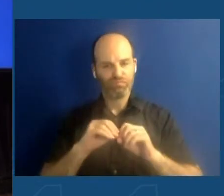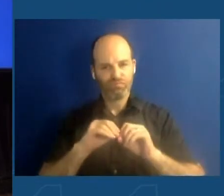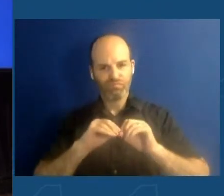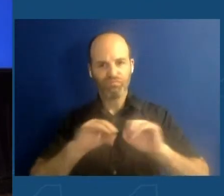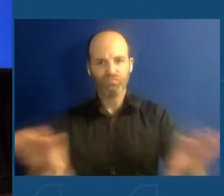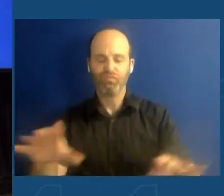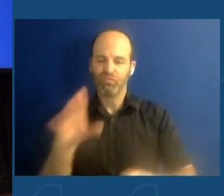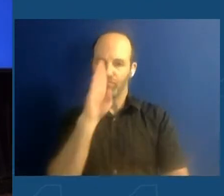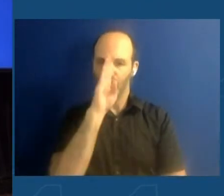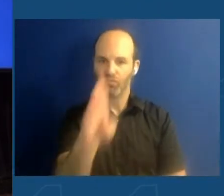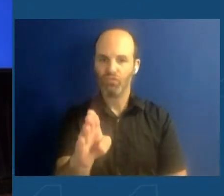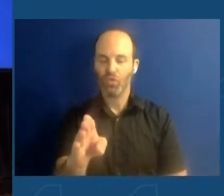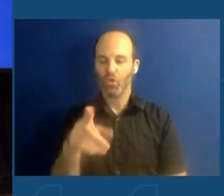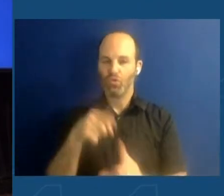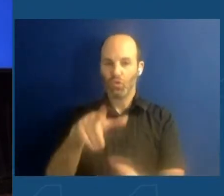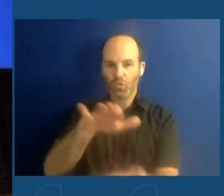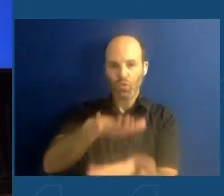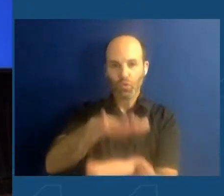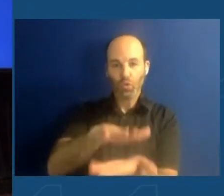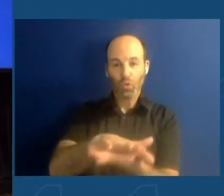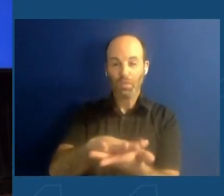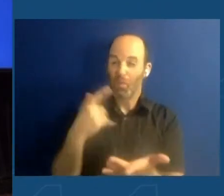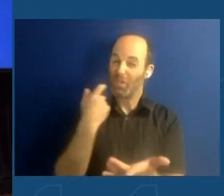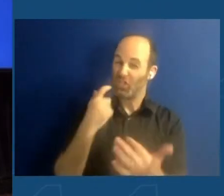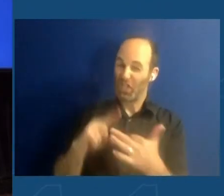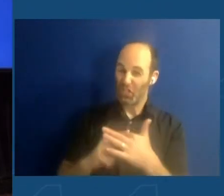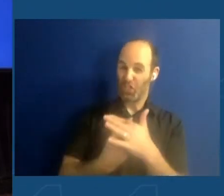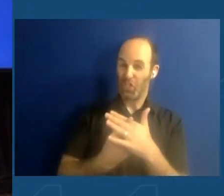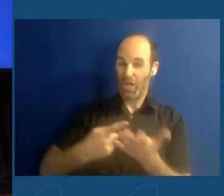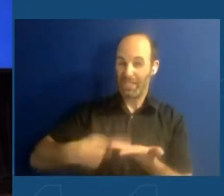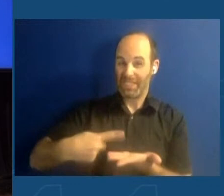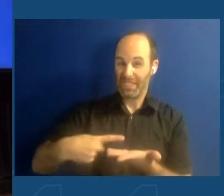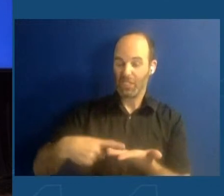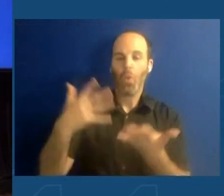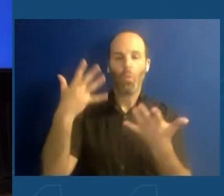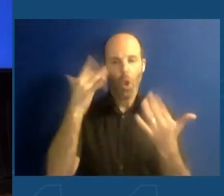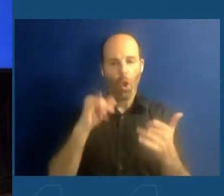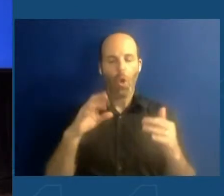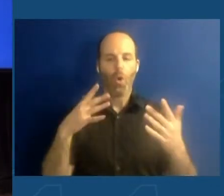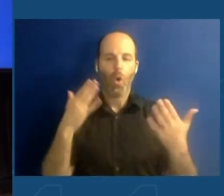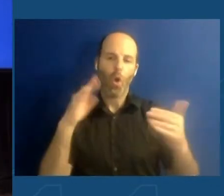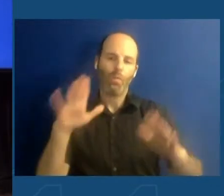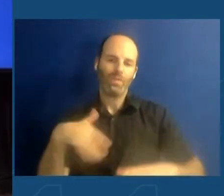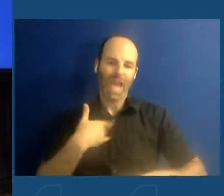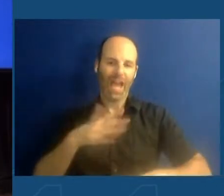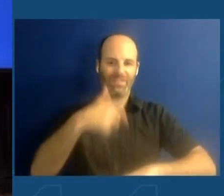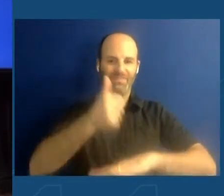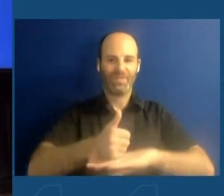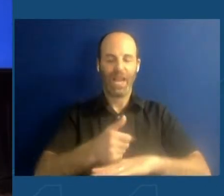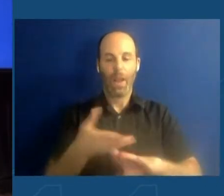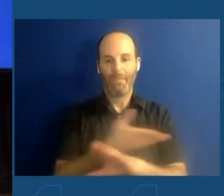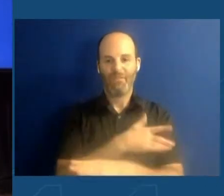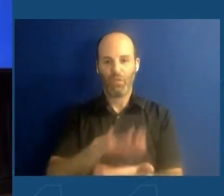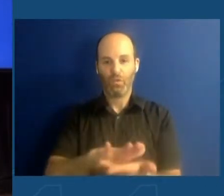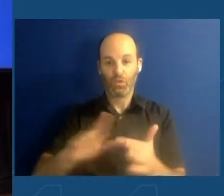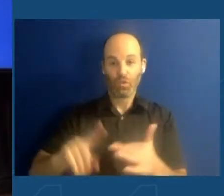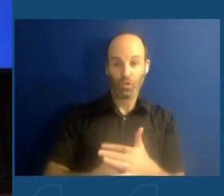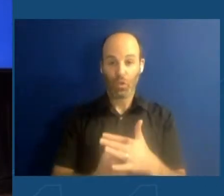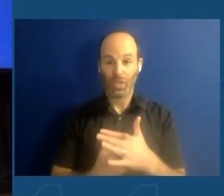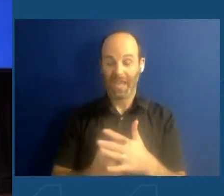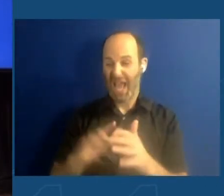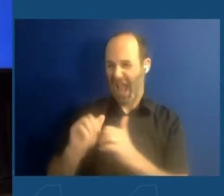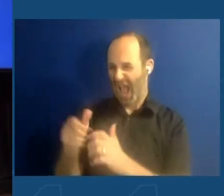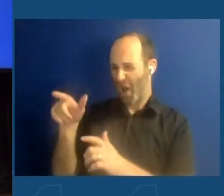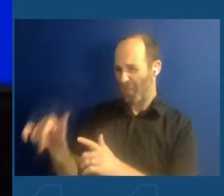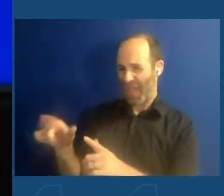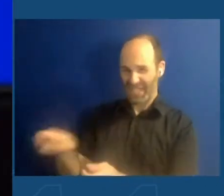that we just started having conversation about. We'd like to have that in place by the time the school year starts. But in terms of how this case was contracted, Dr. Bassett, is there anything you can...